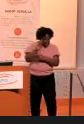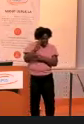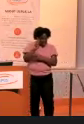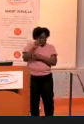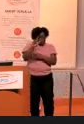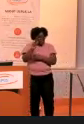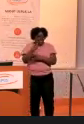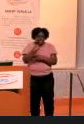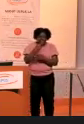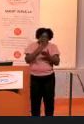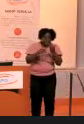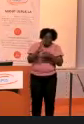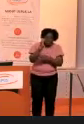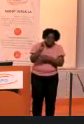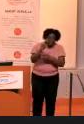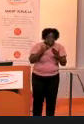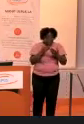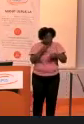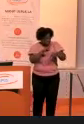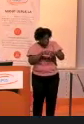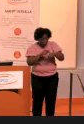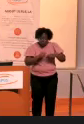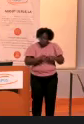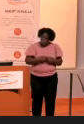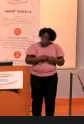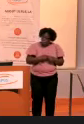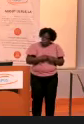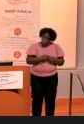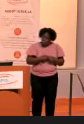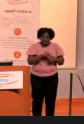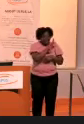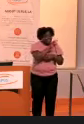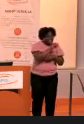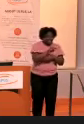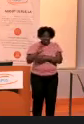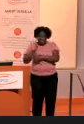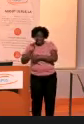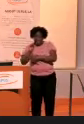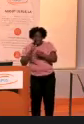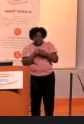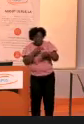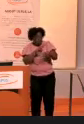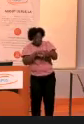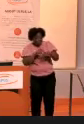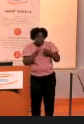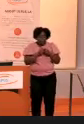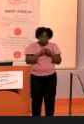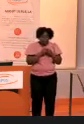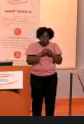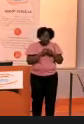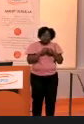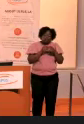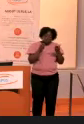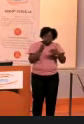60, or some of them say 60. That's normal. 60 to 90 is considered normal to mildly